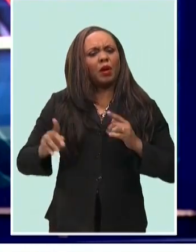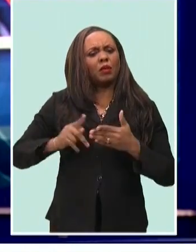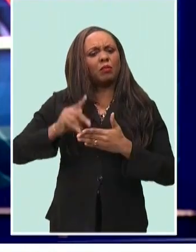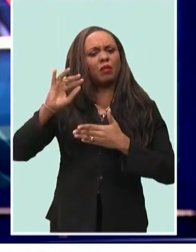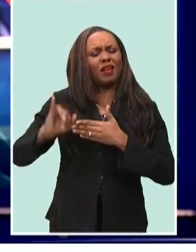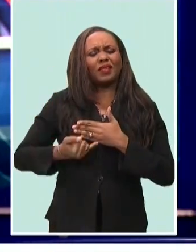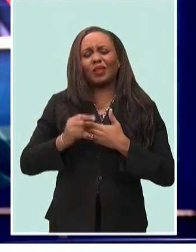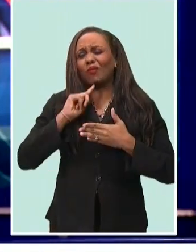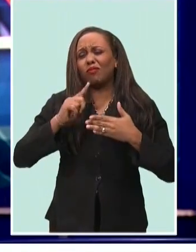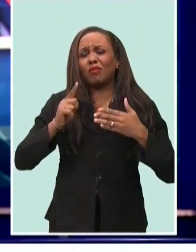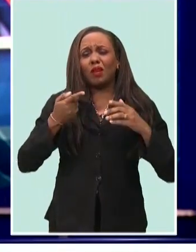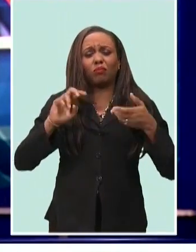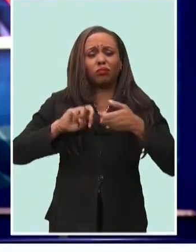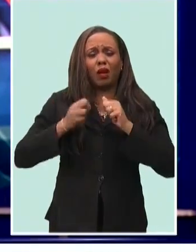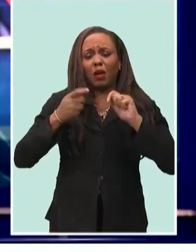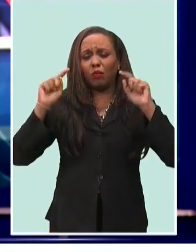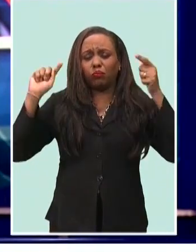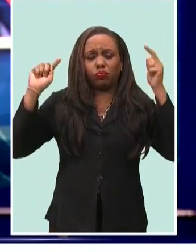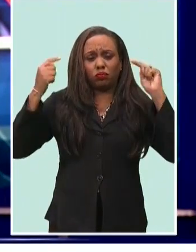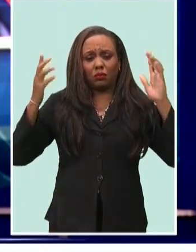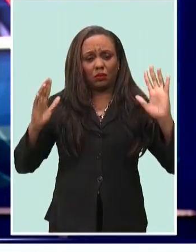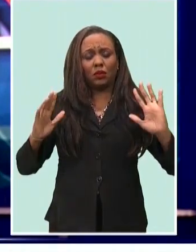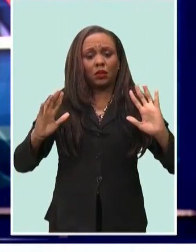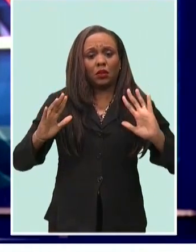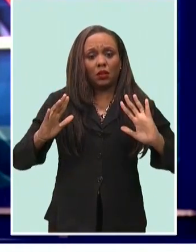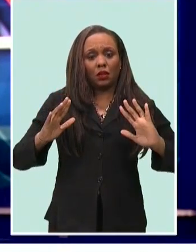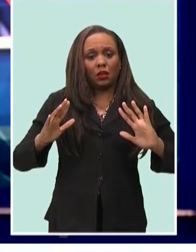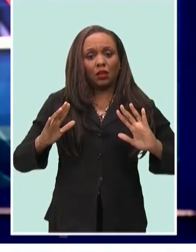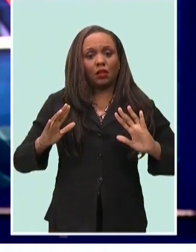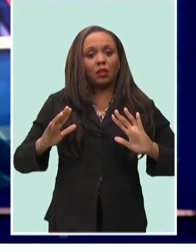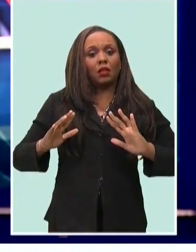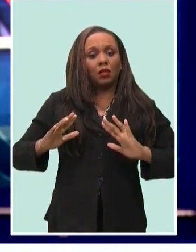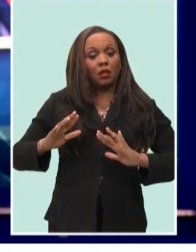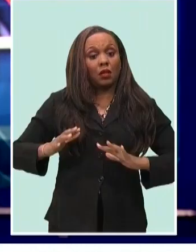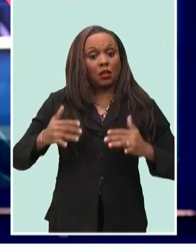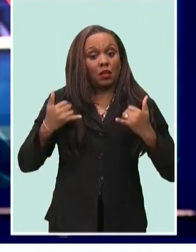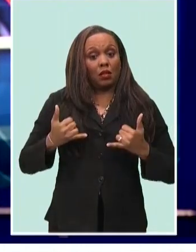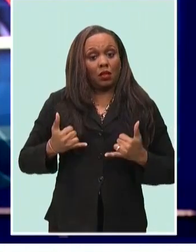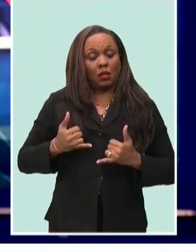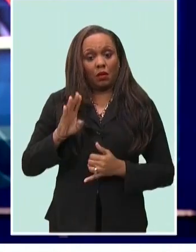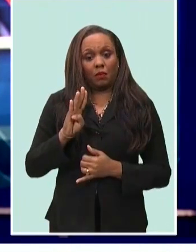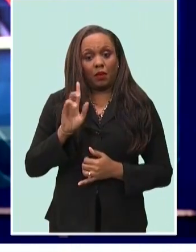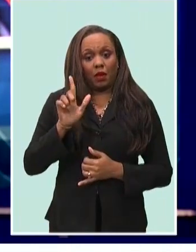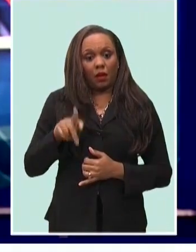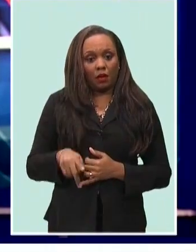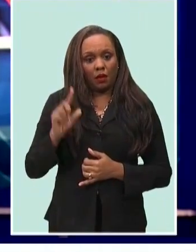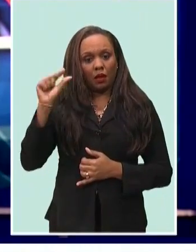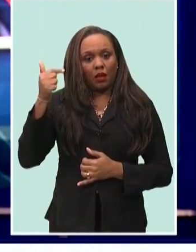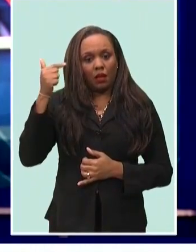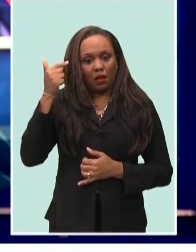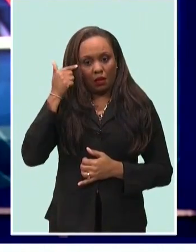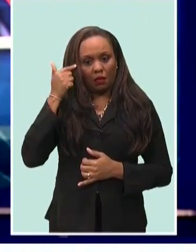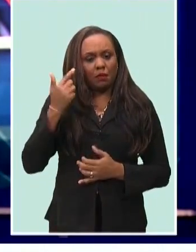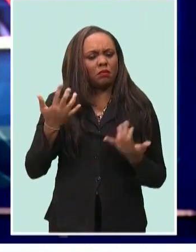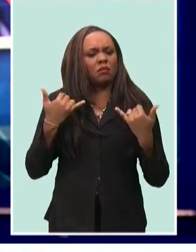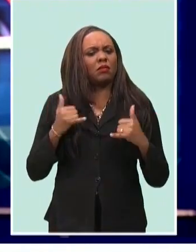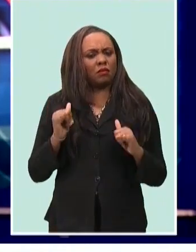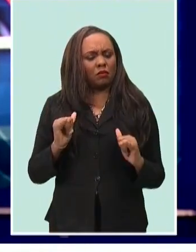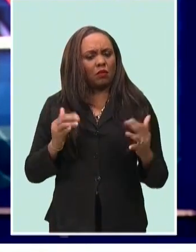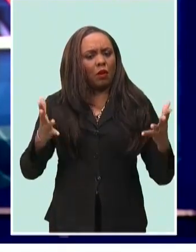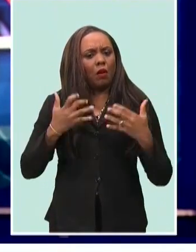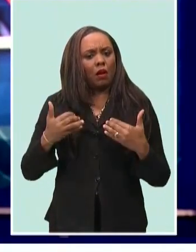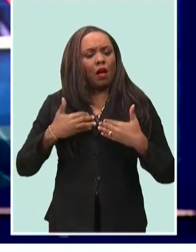has been, well, a major headache. He has assured the local art community that the Mia Amor Motley-led administration is still committed